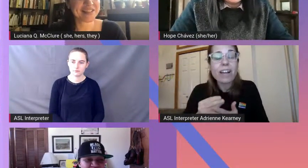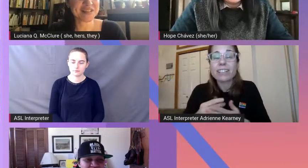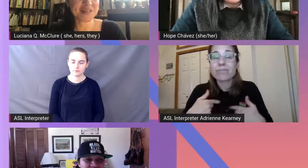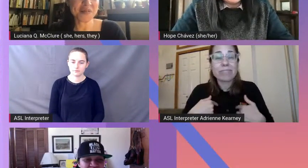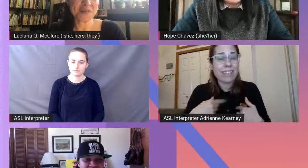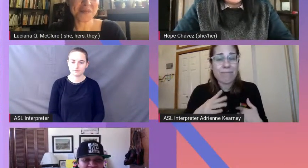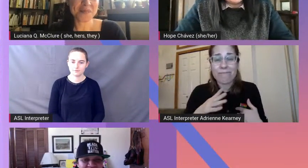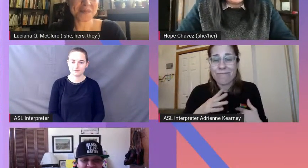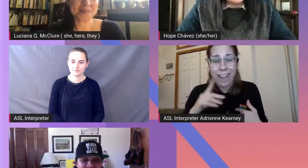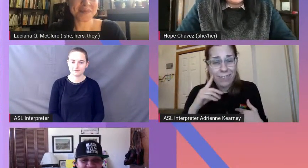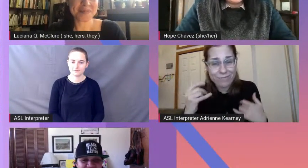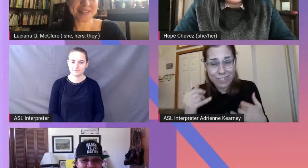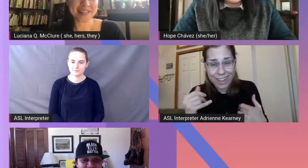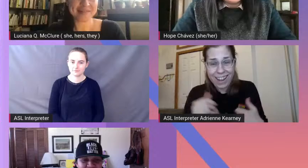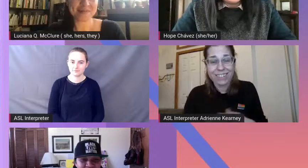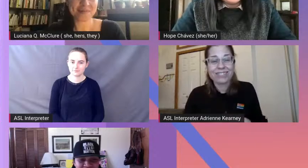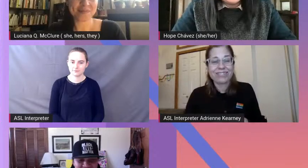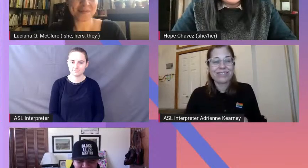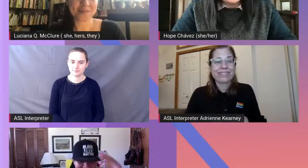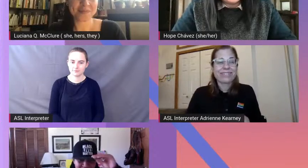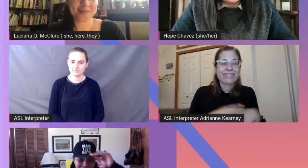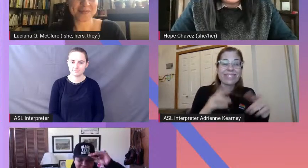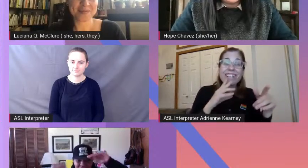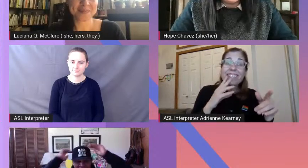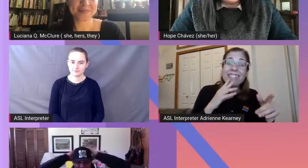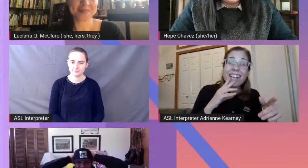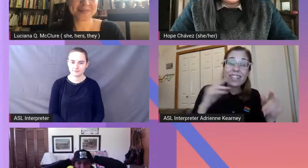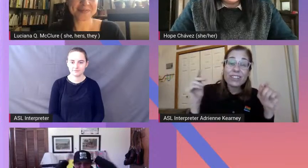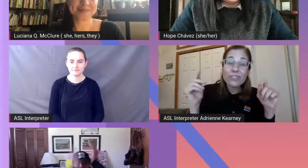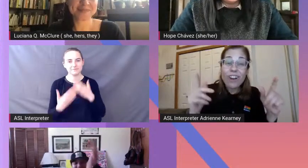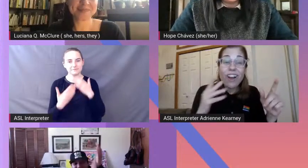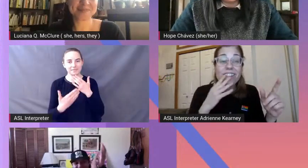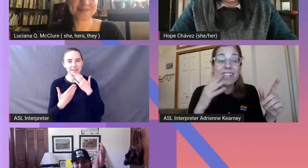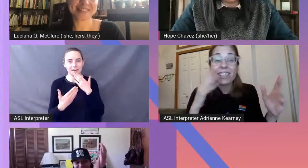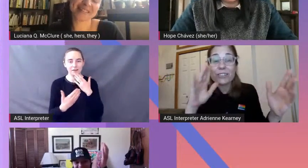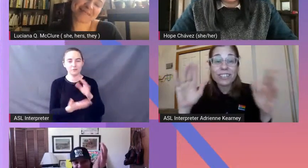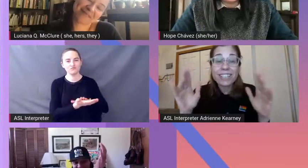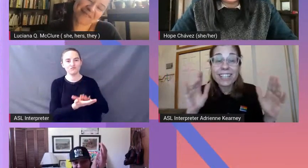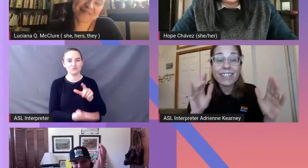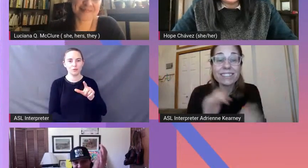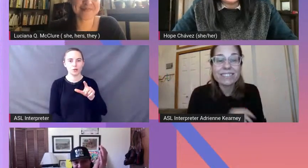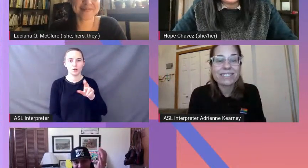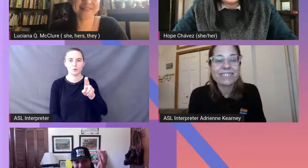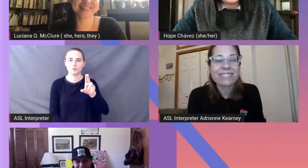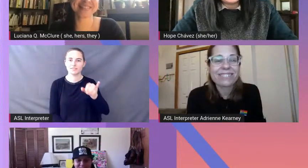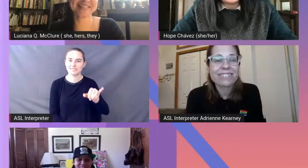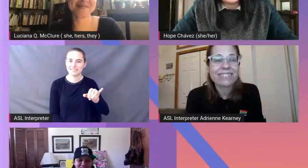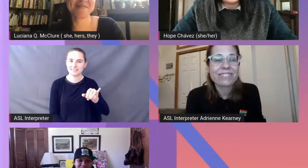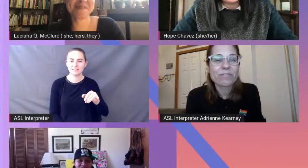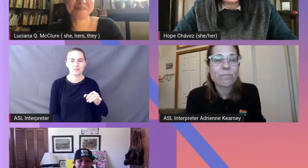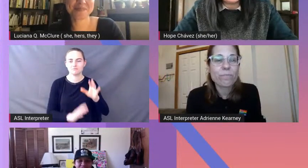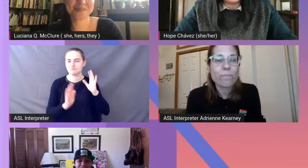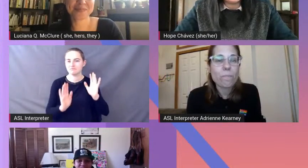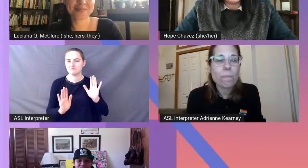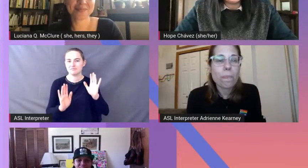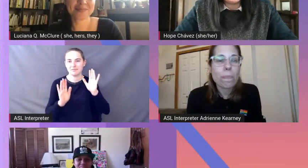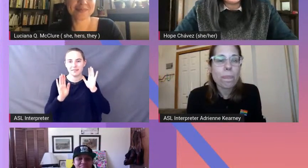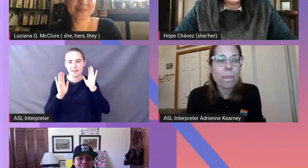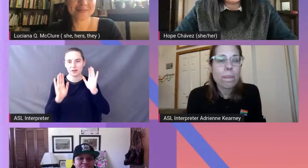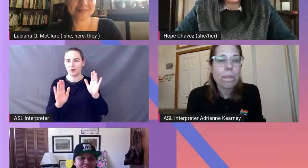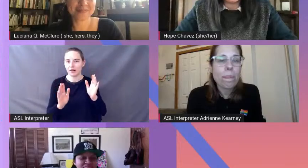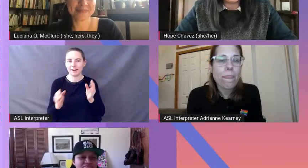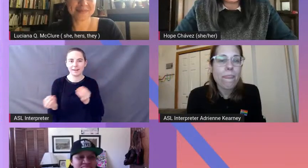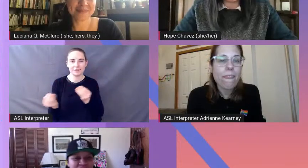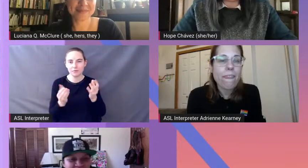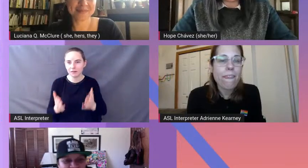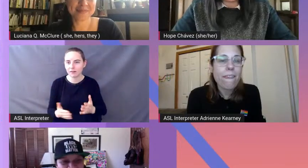Well, thank you, everybody. And thank you, Lucy. Yay, Lucy, for being an amazing moderator today and being an amazing board